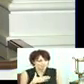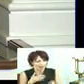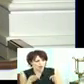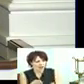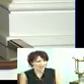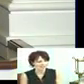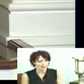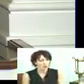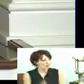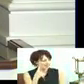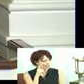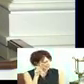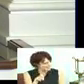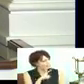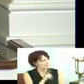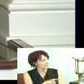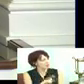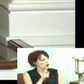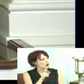That's the way we were taught.